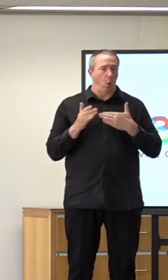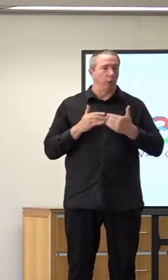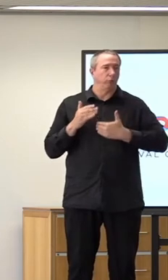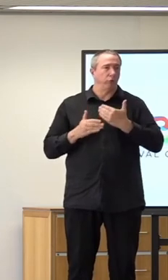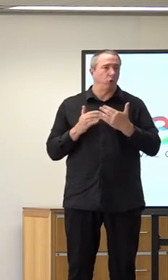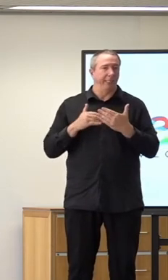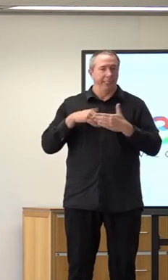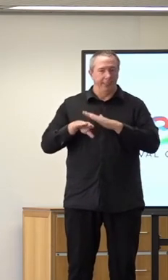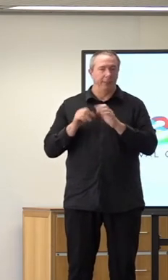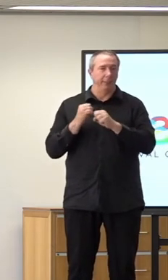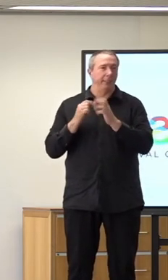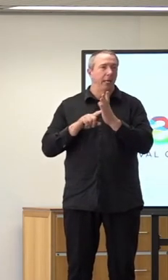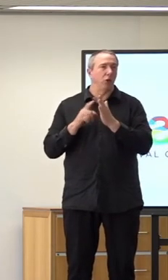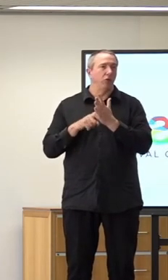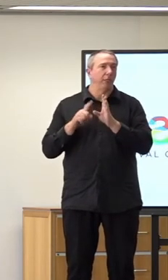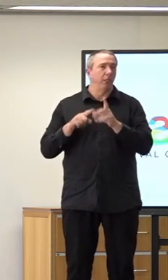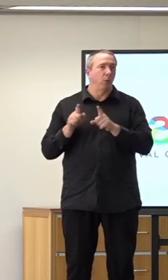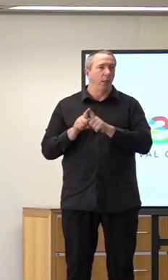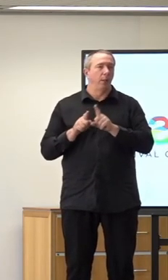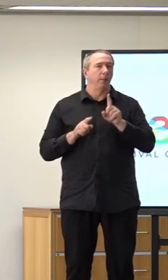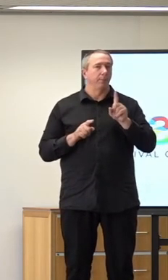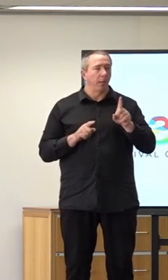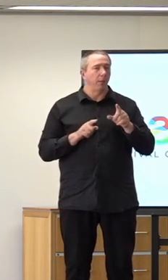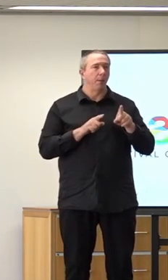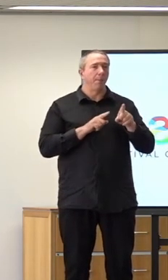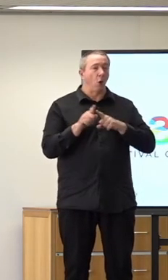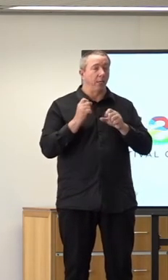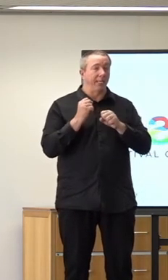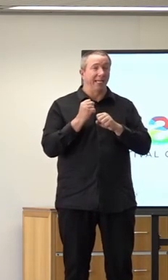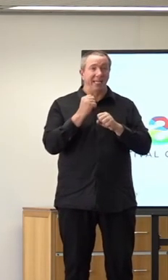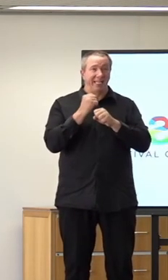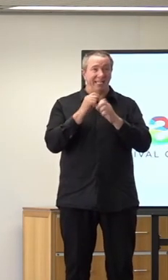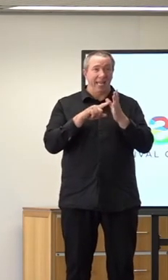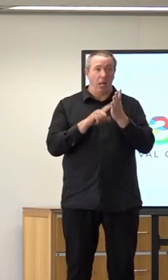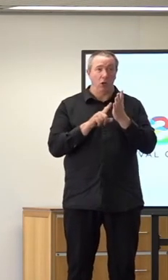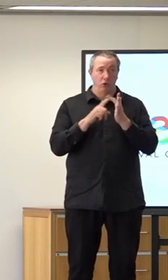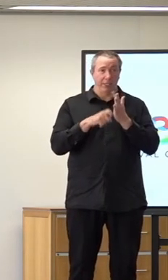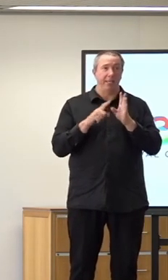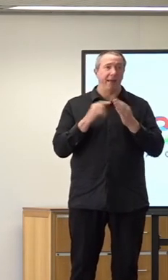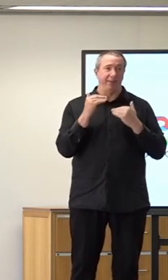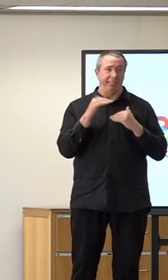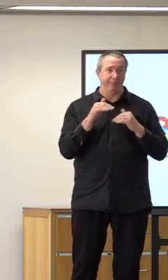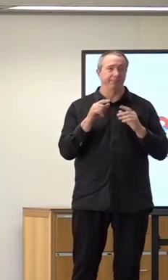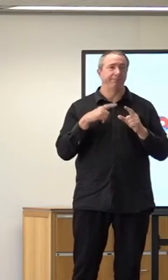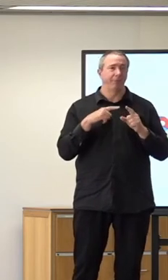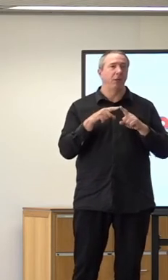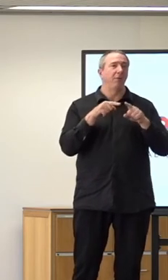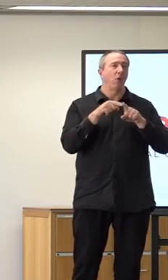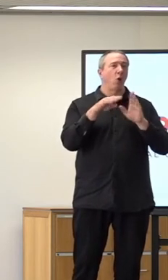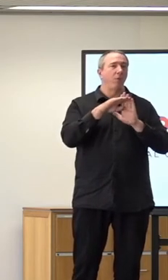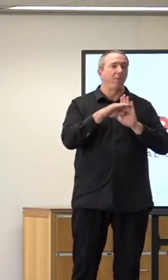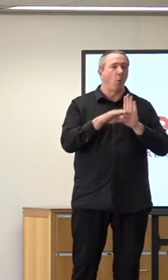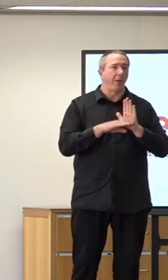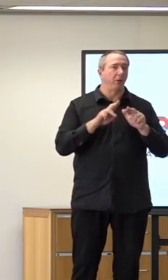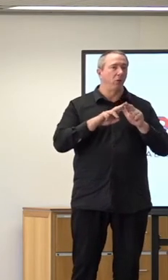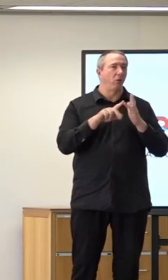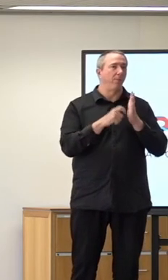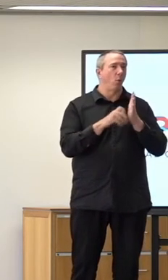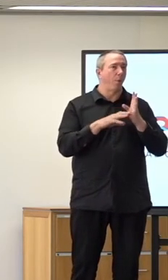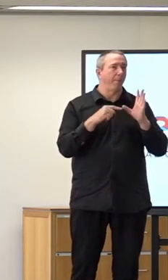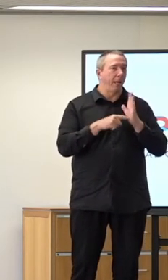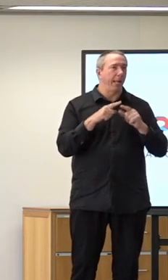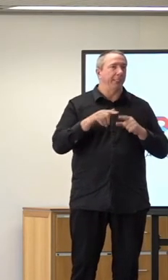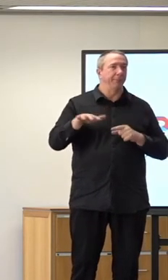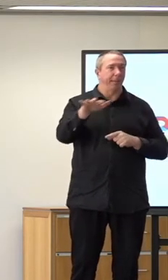well. But largely, the gallery has been limited by the format and spaces that it can show work in